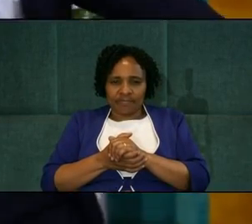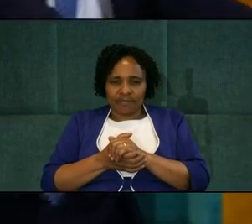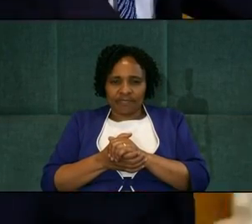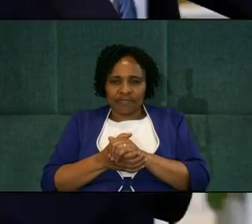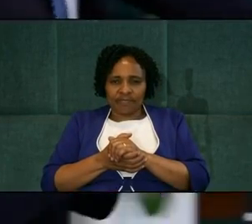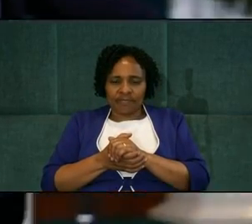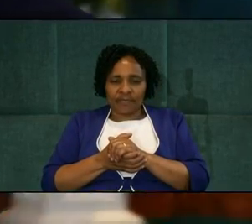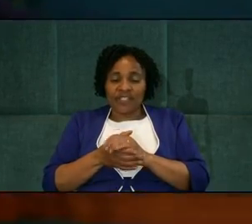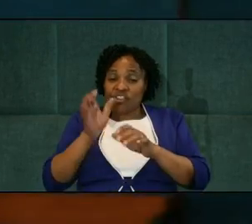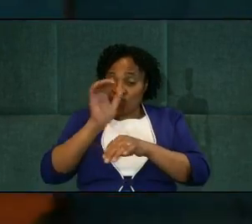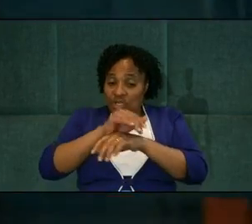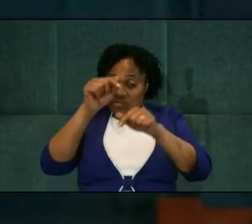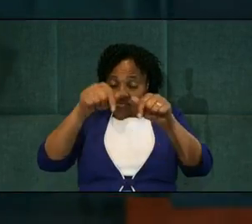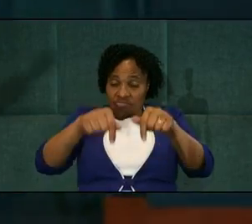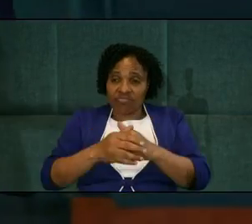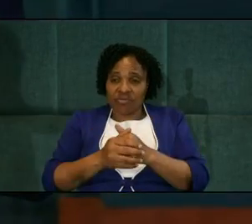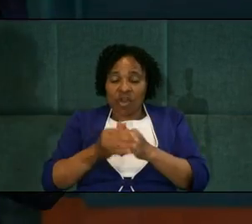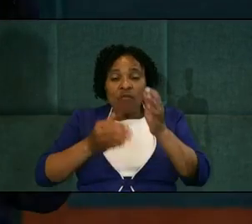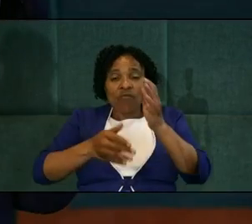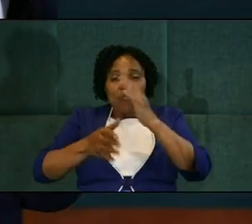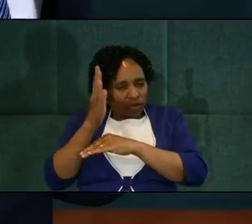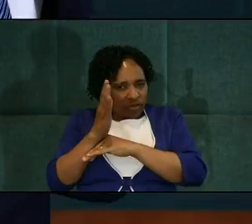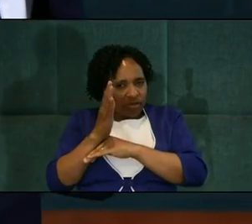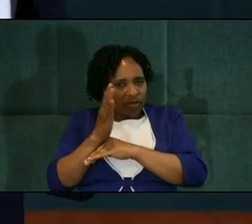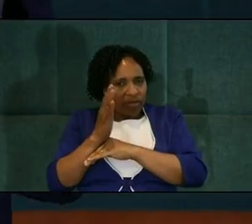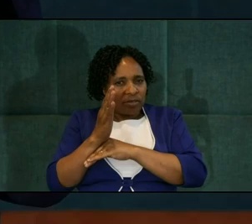This is the church of God